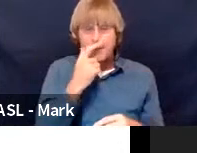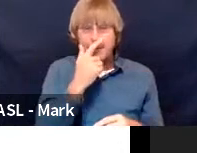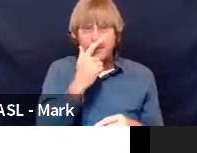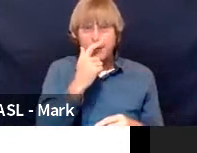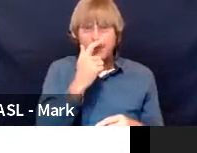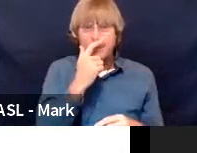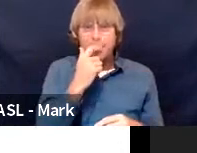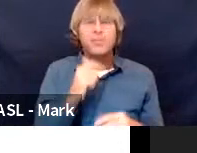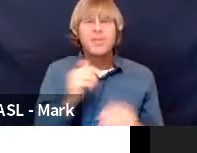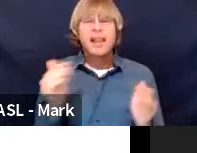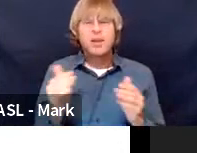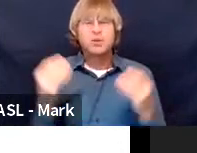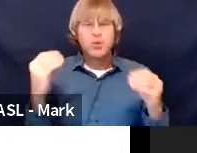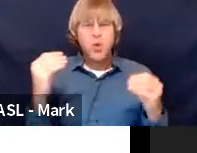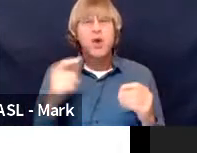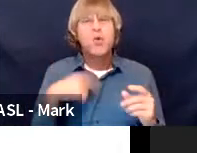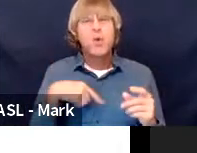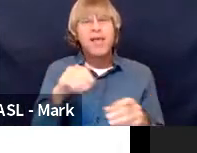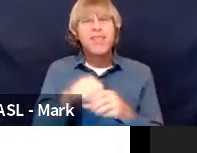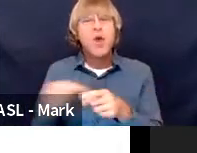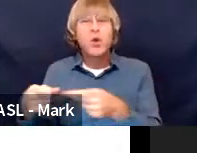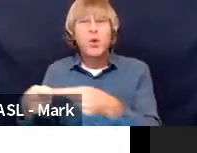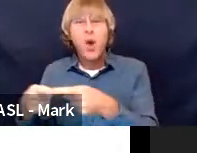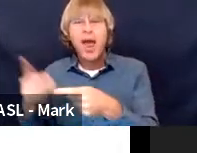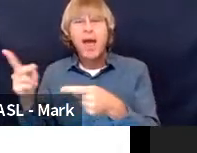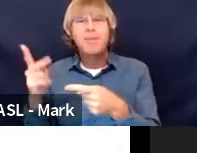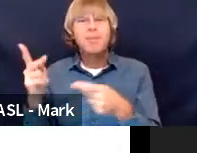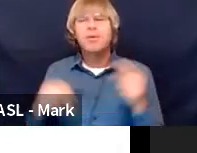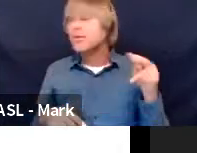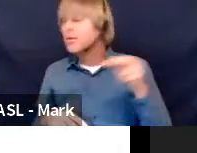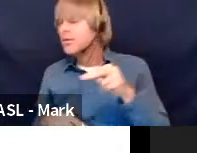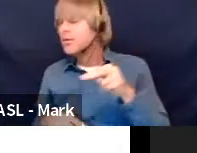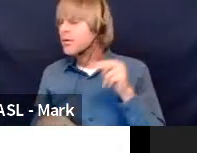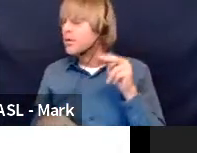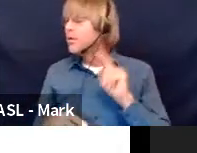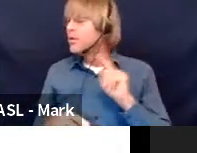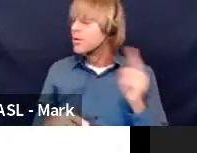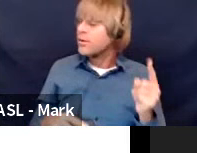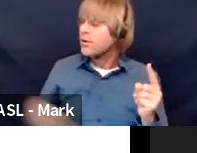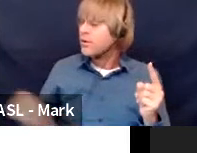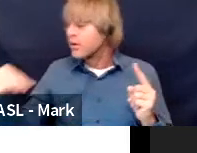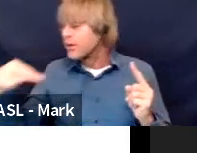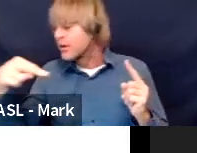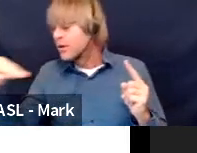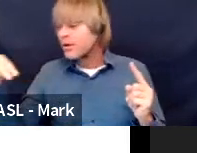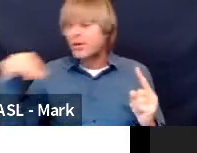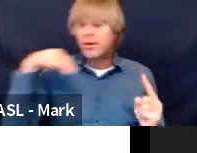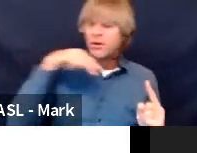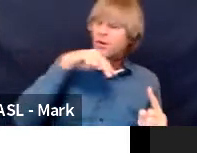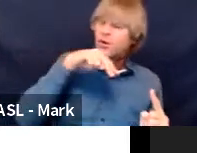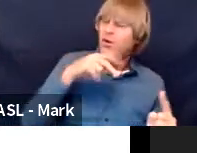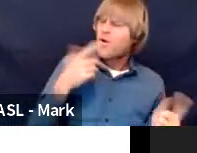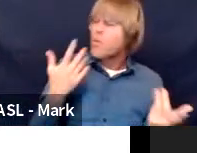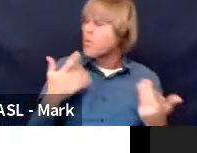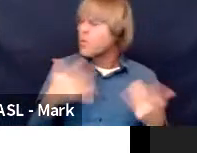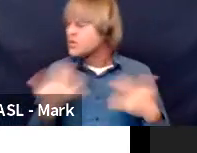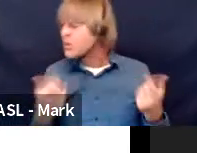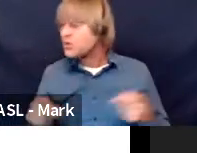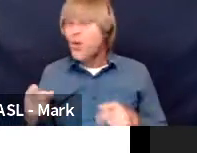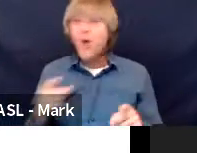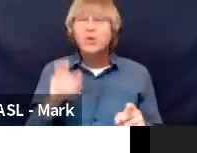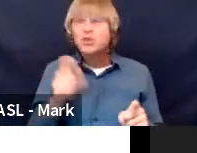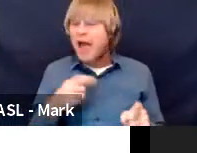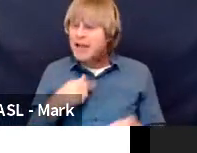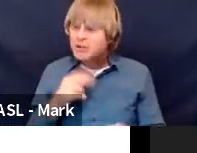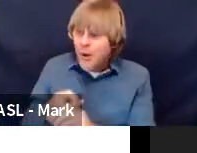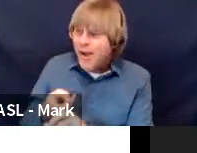little boutique. And so we were in the corner. And so people kept like walking around us, circling us, like, what's happening here? Should